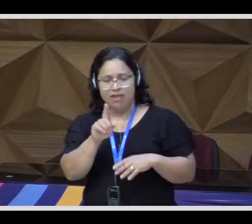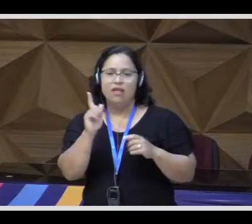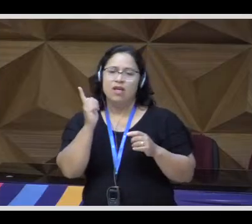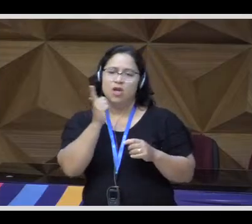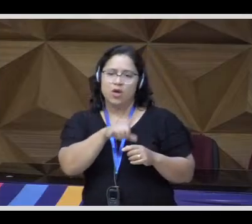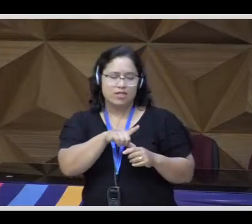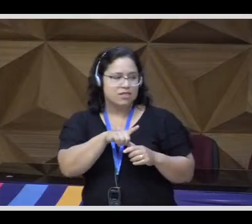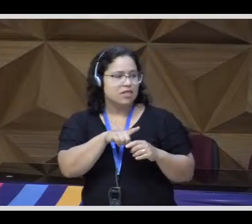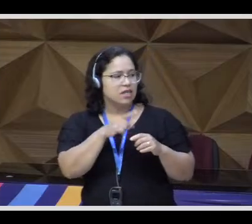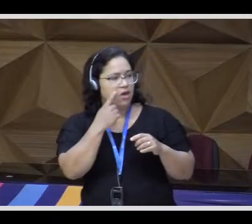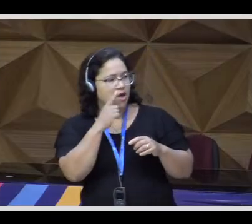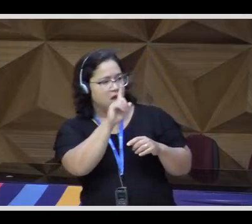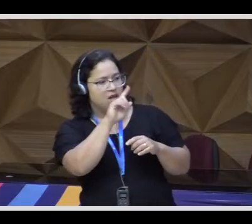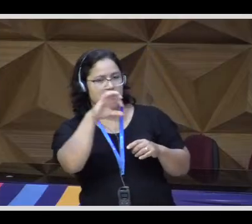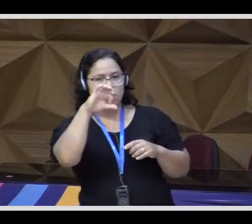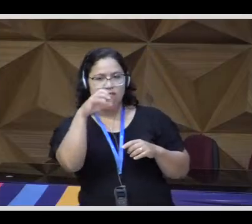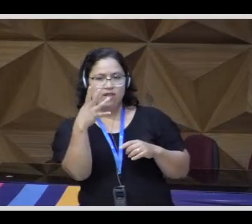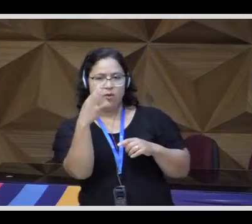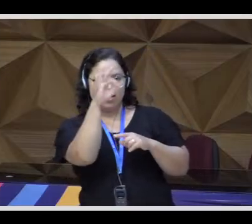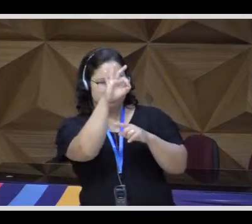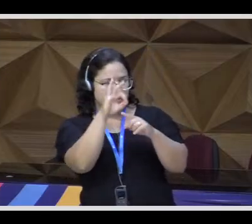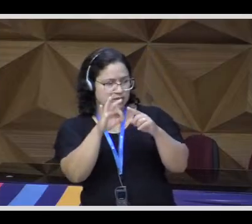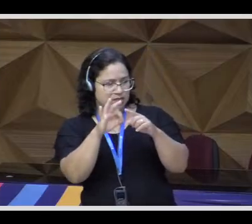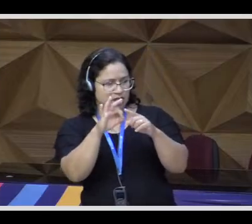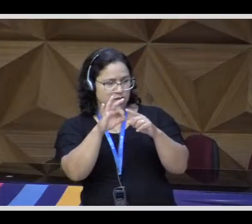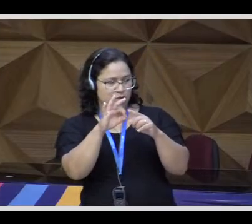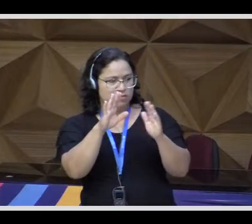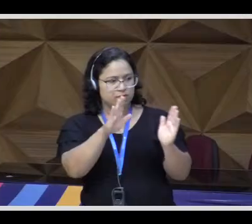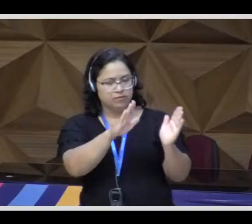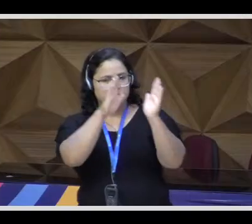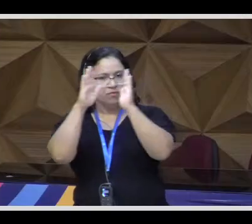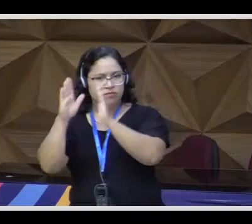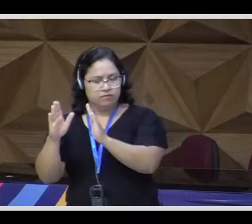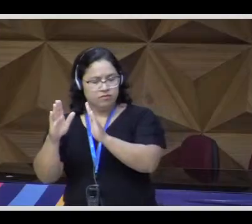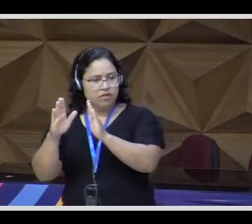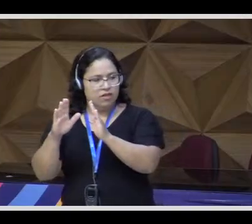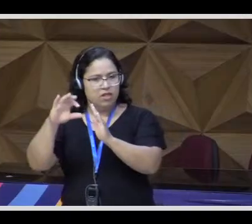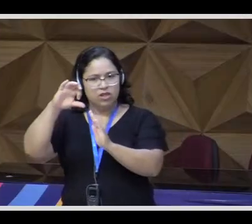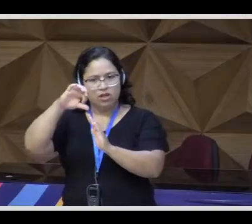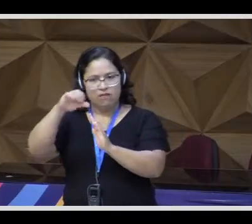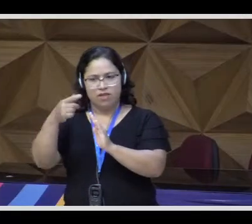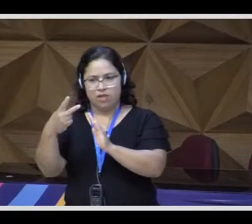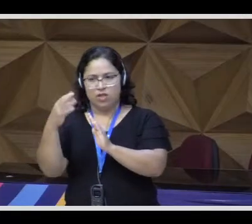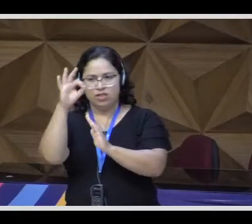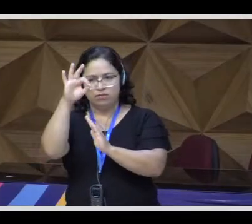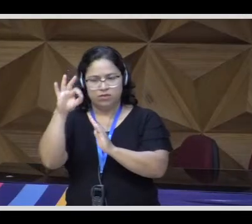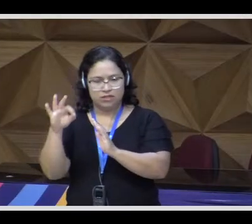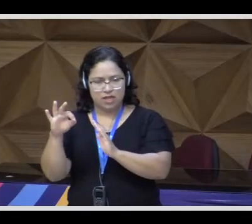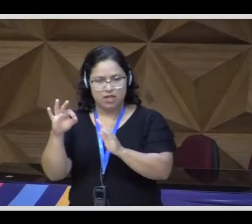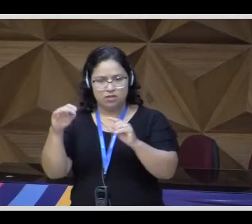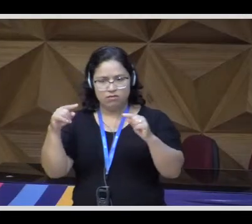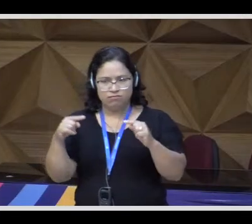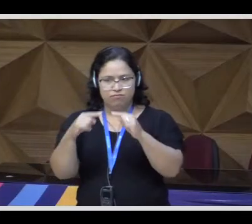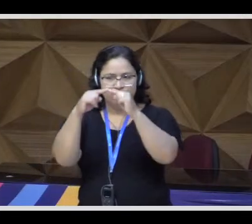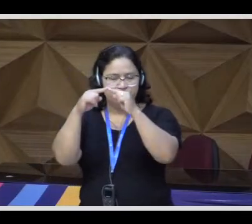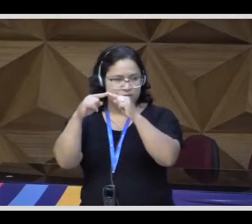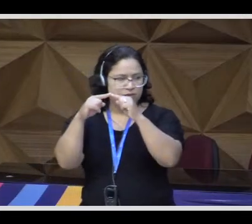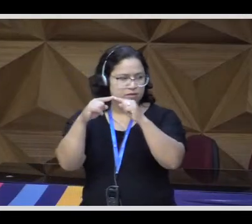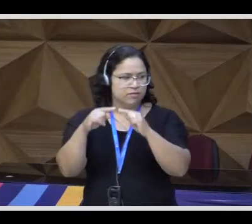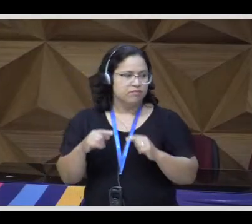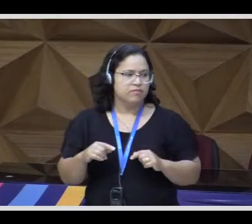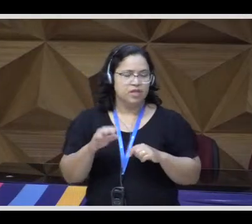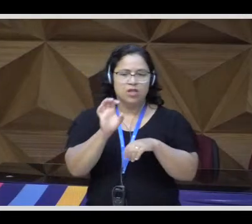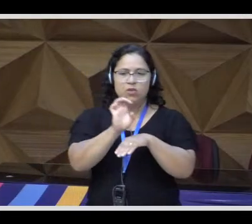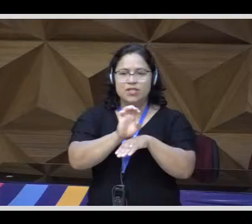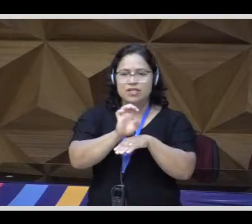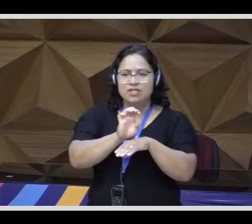94%, the winners, the red dots here, and 92% of state deputies. So this